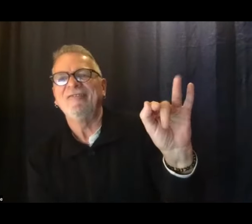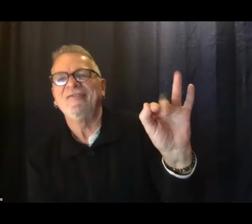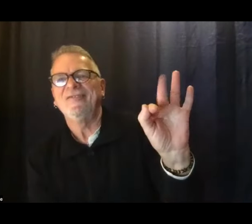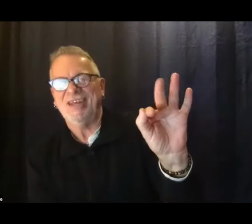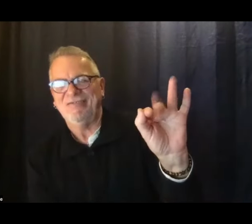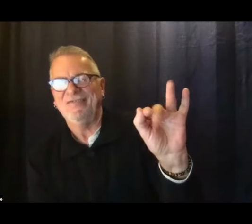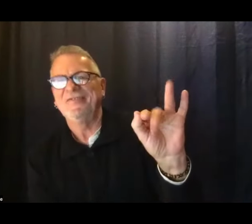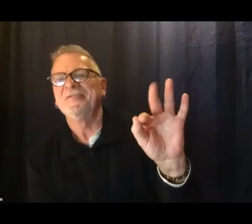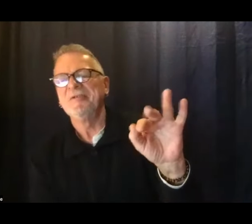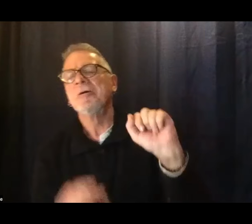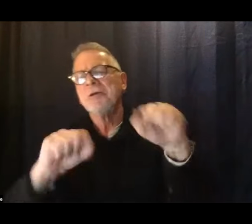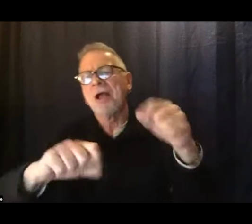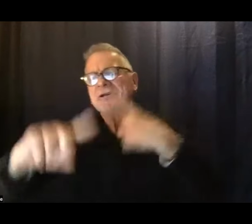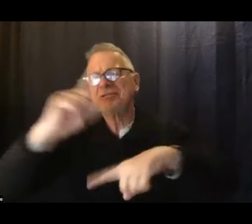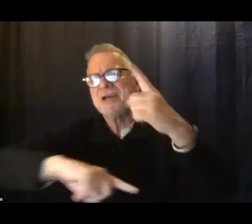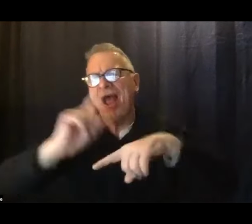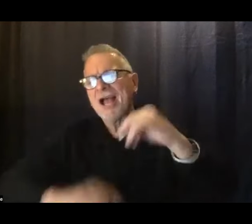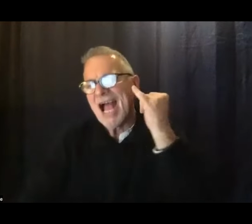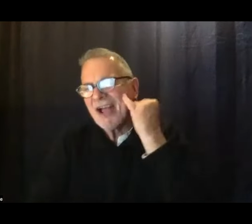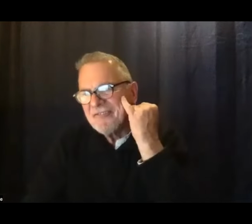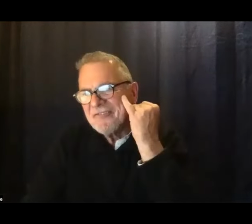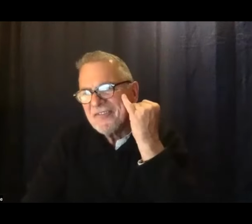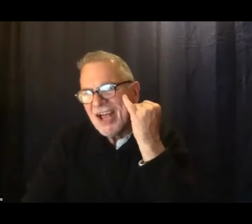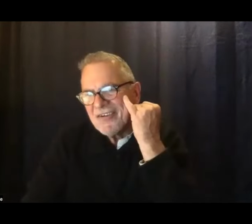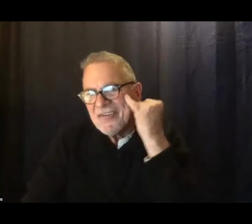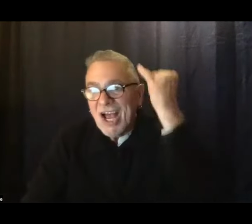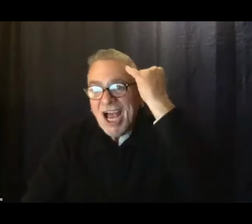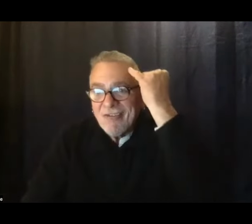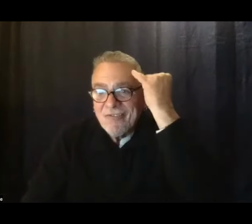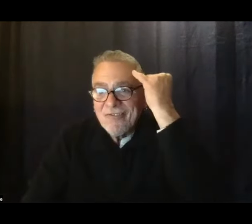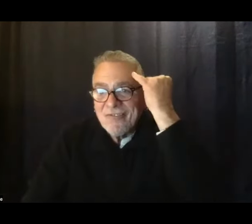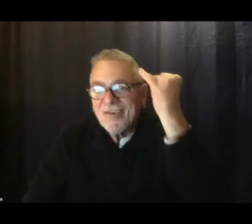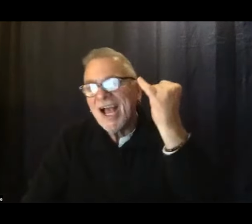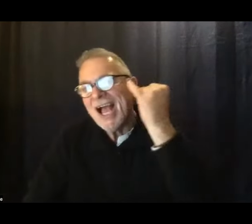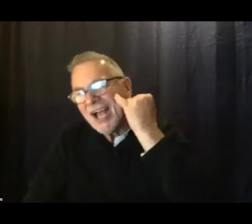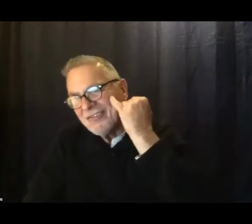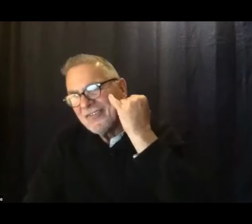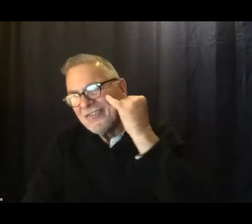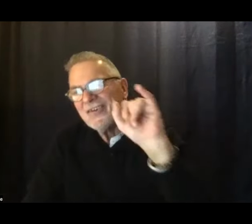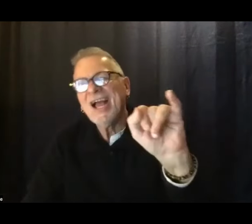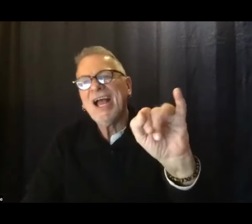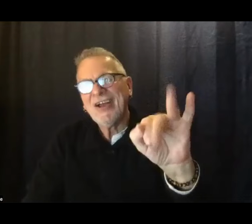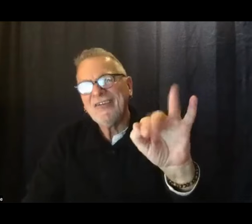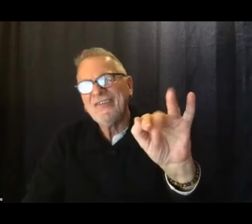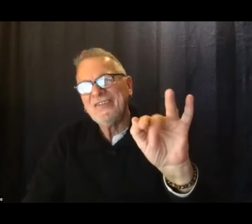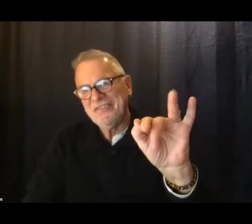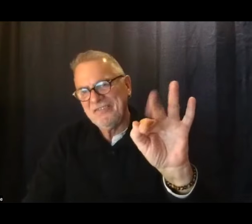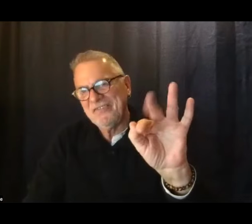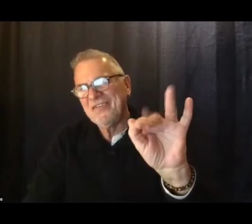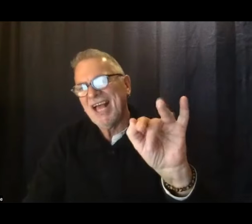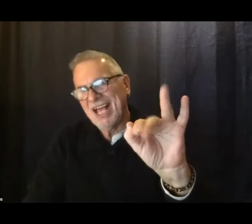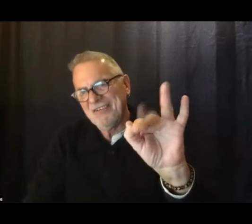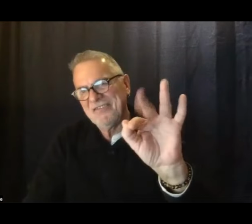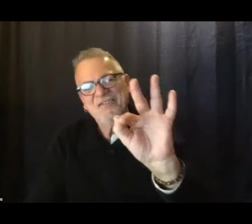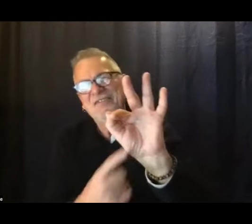supposing if TV has the same thing, if you can have the sign for if, either on the eye or